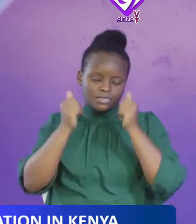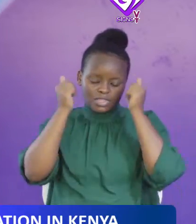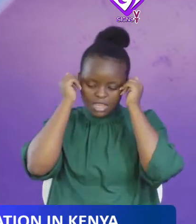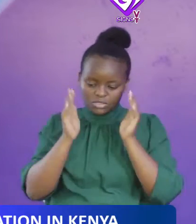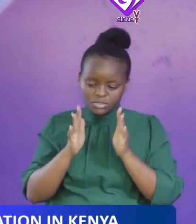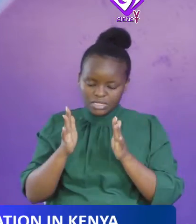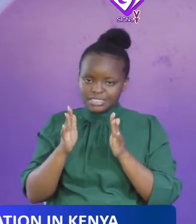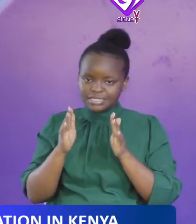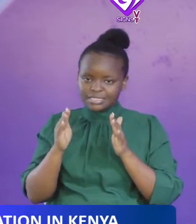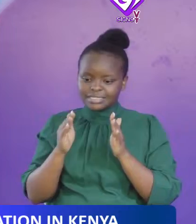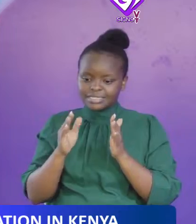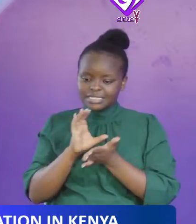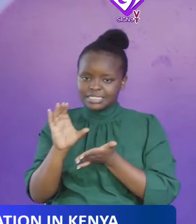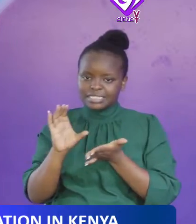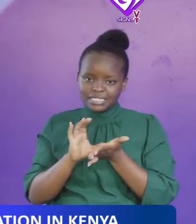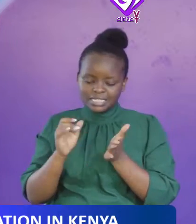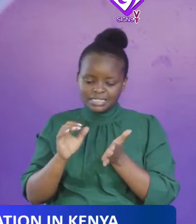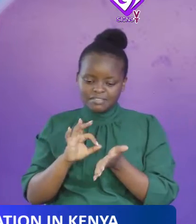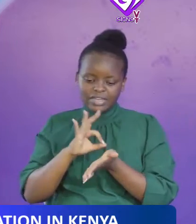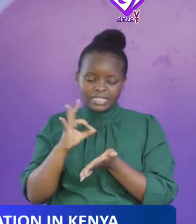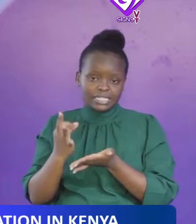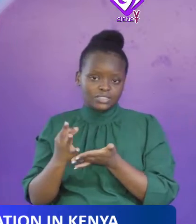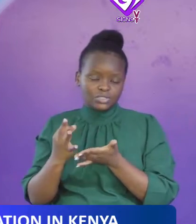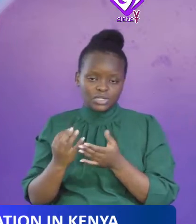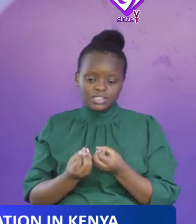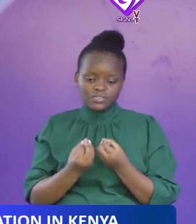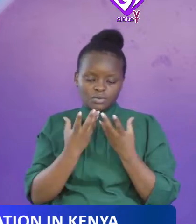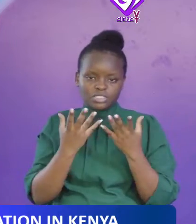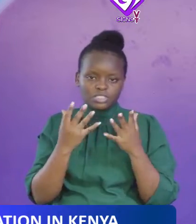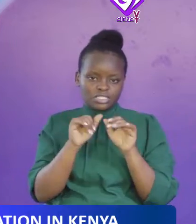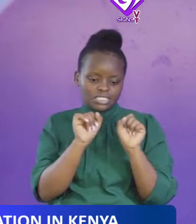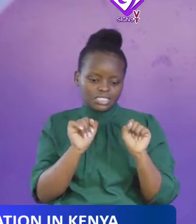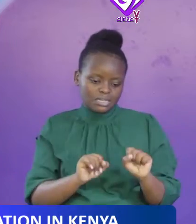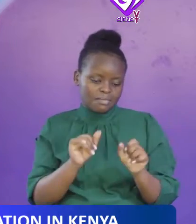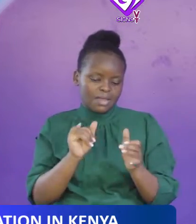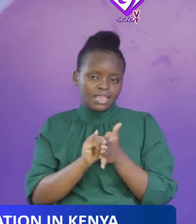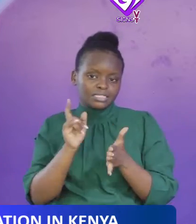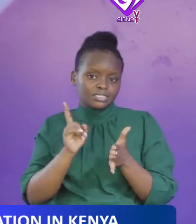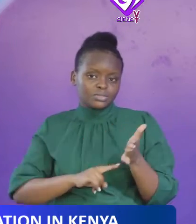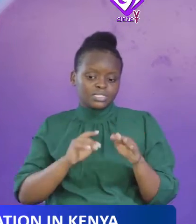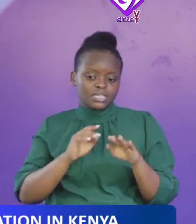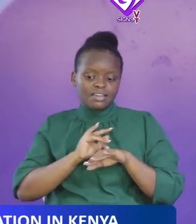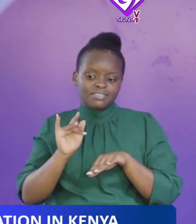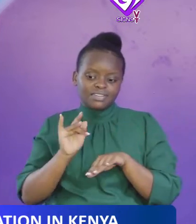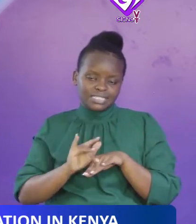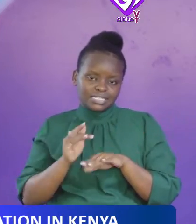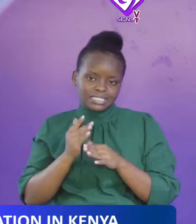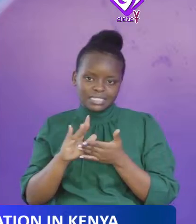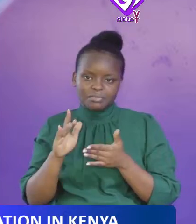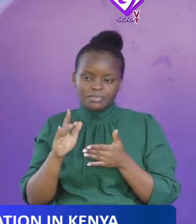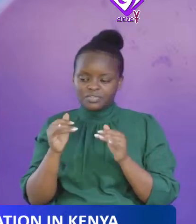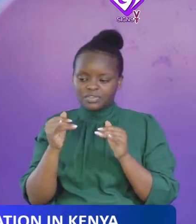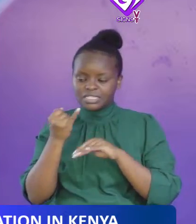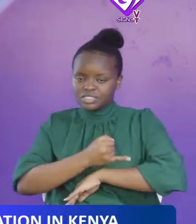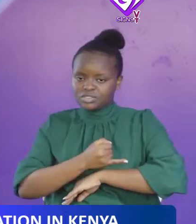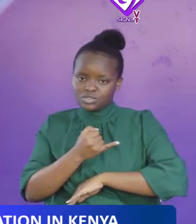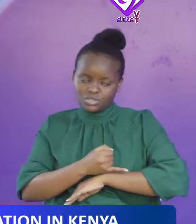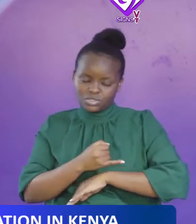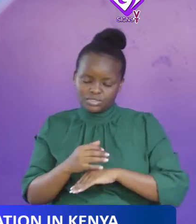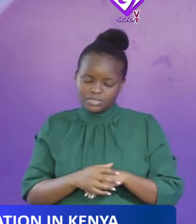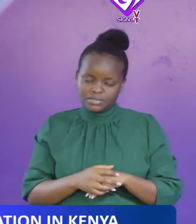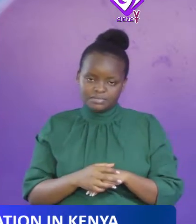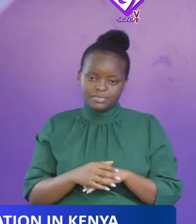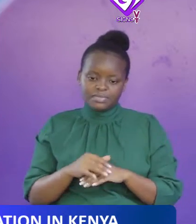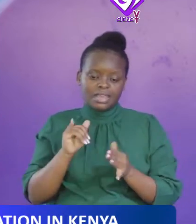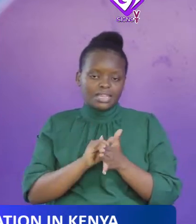student-centered financial informational systems, good. Actually, that's what is affecting some of the institutions that we have. That transparency